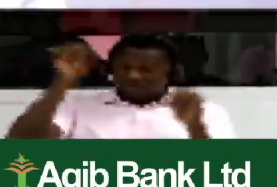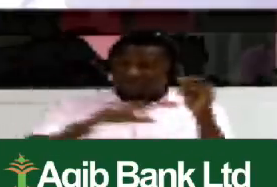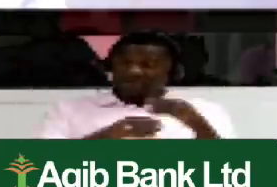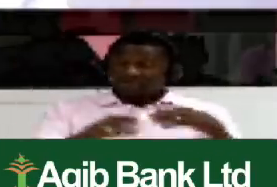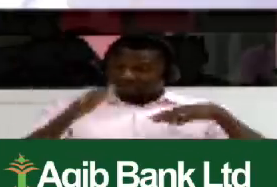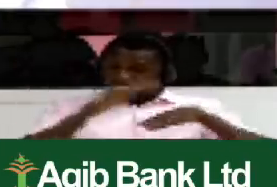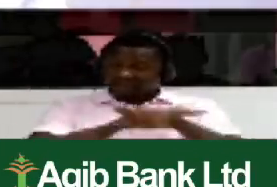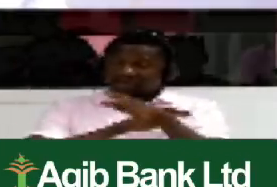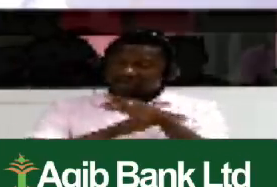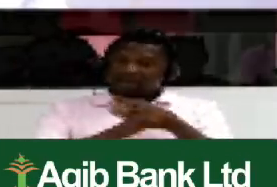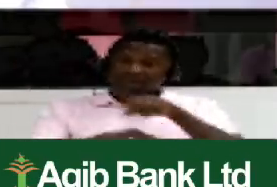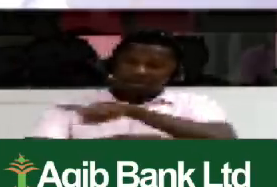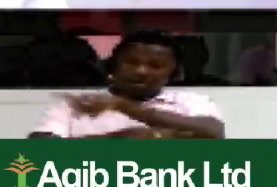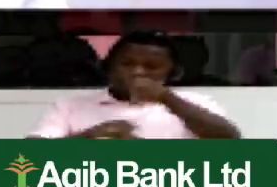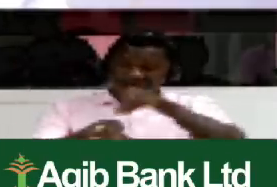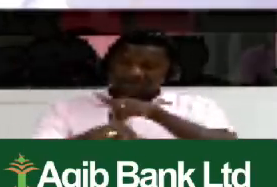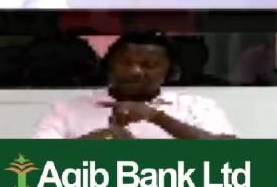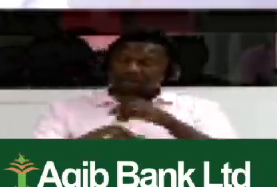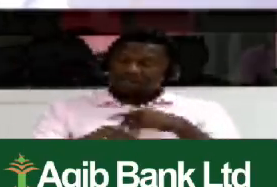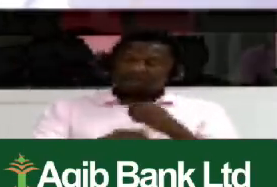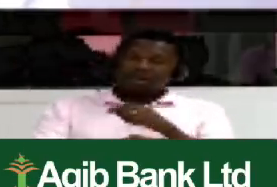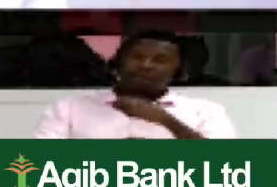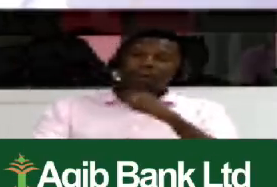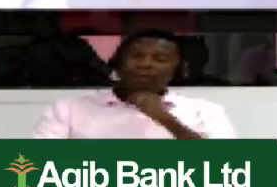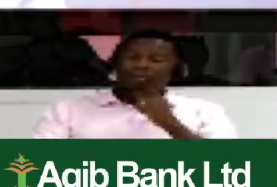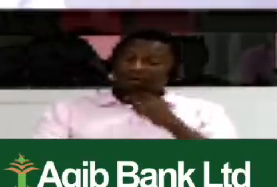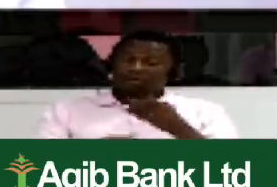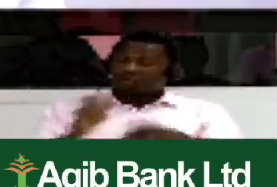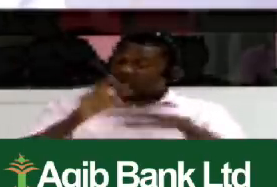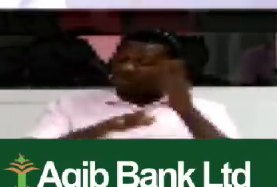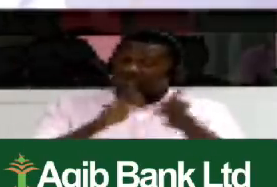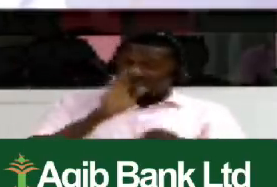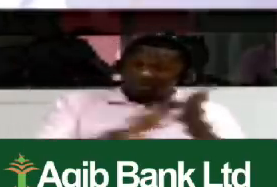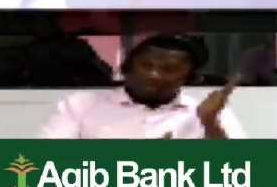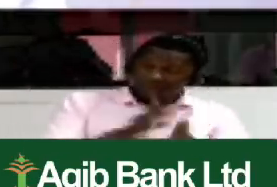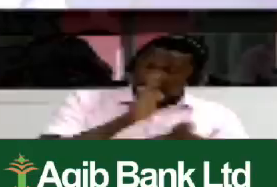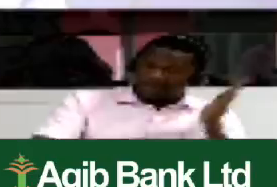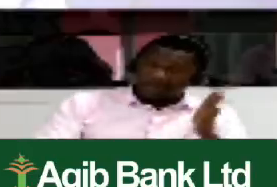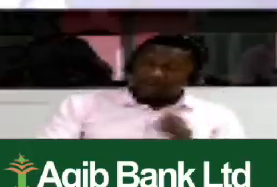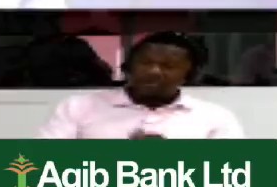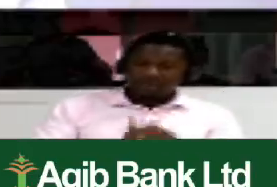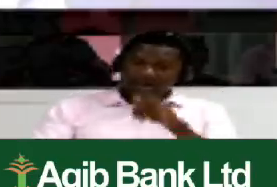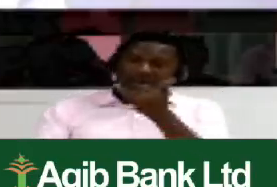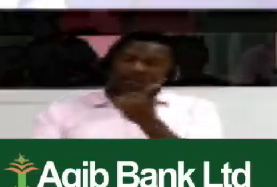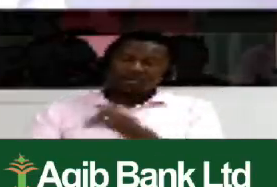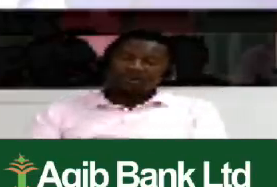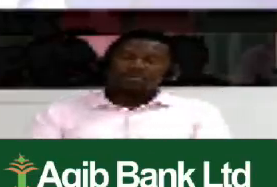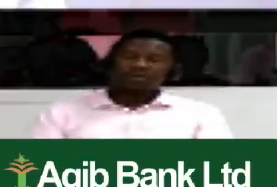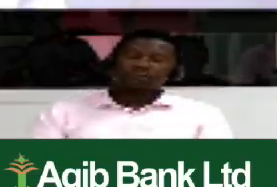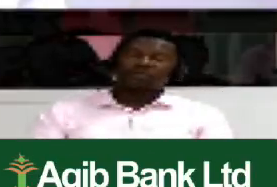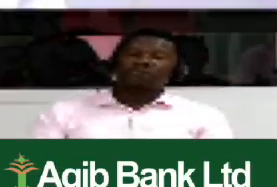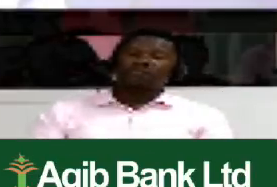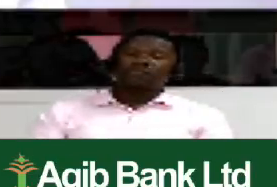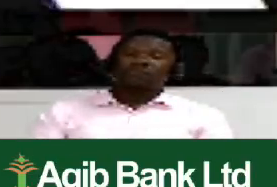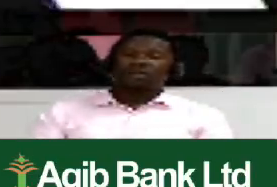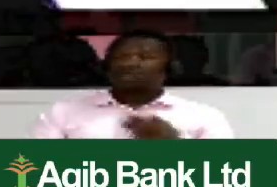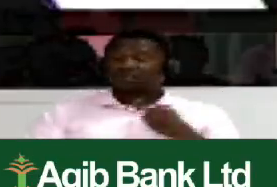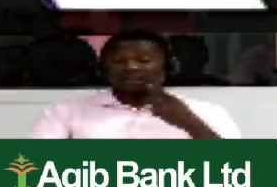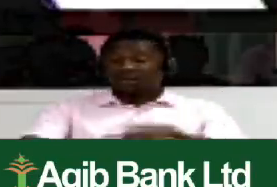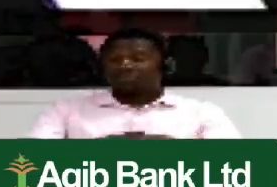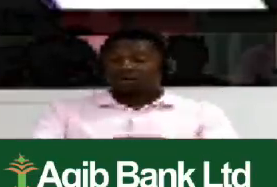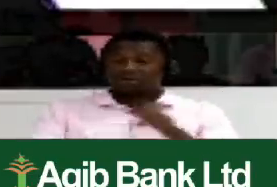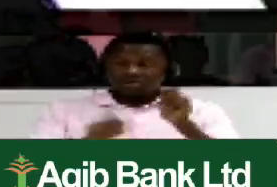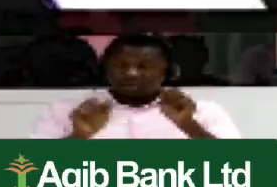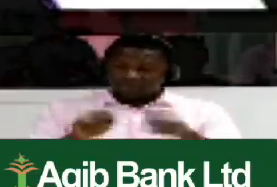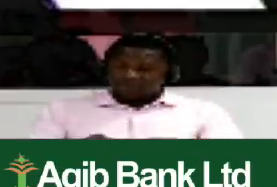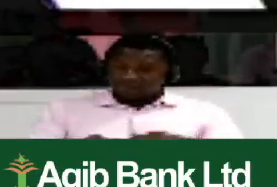itself, which led to the servicemen fleeing. Yes. At this point, were you able to